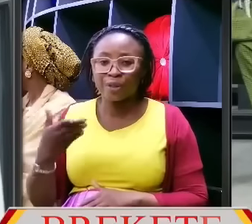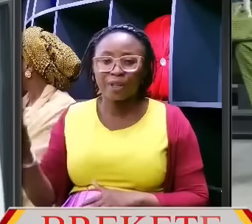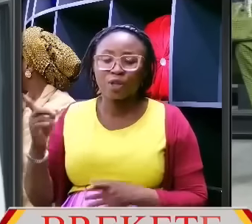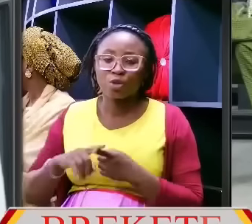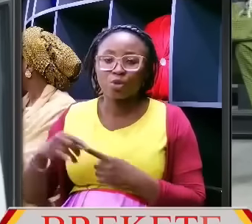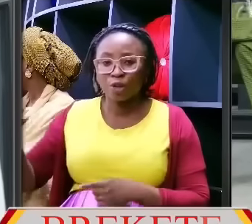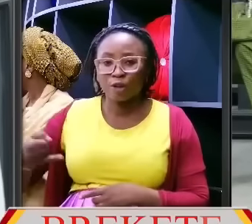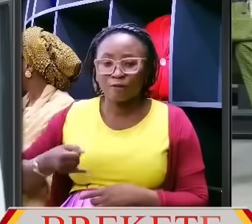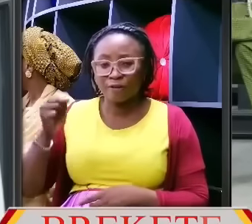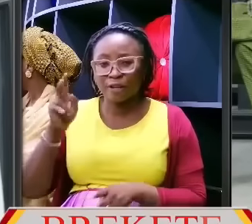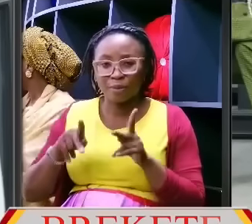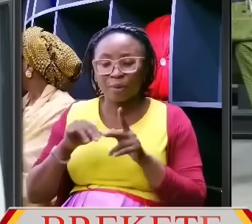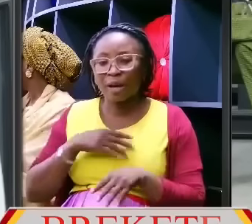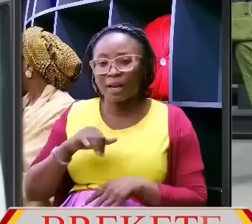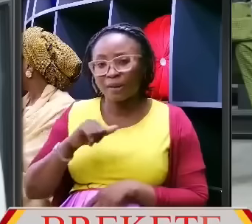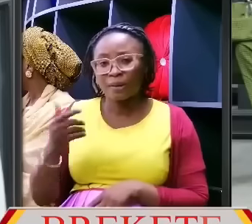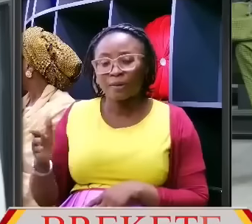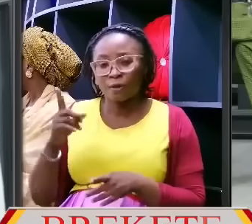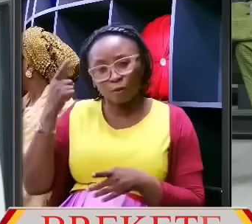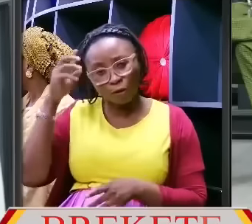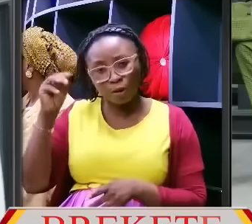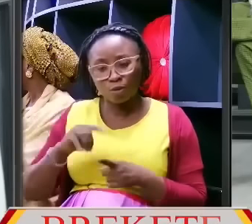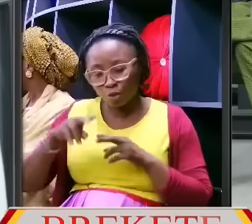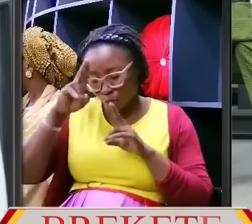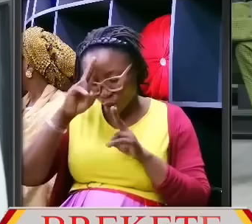for them to honor it. And they have